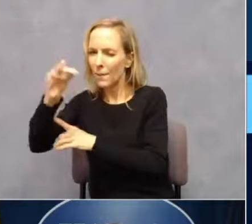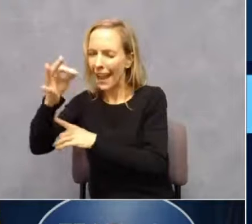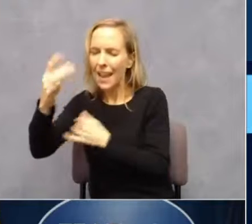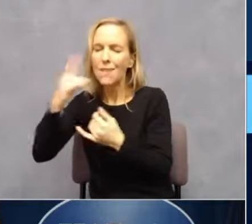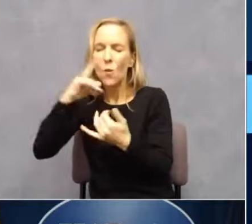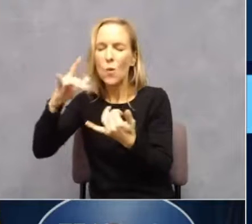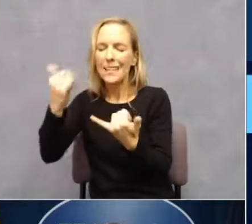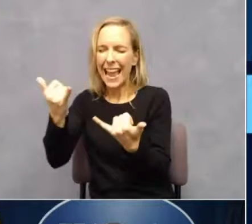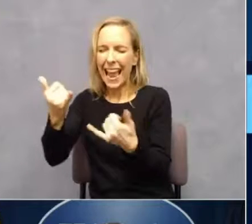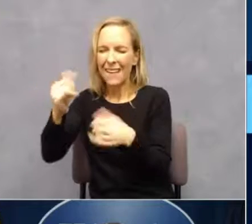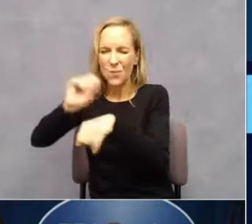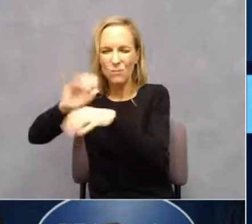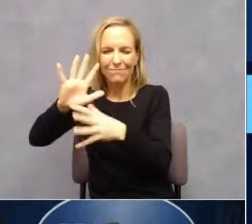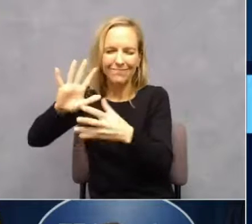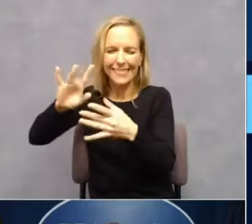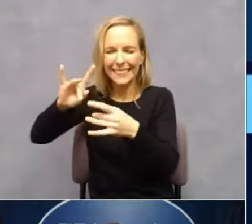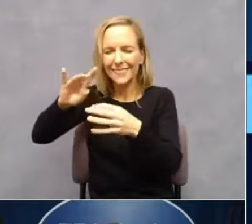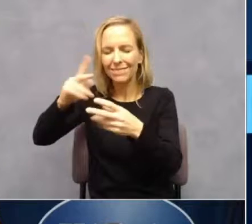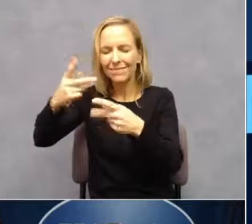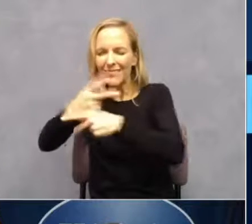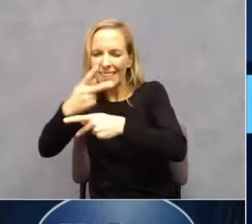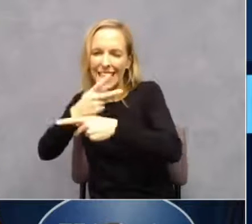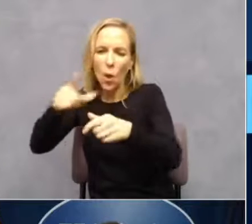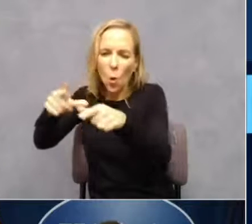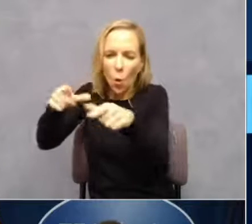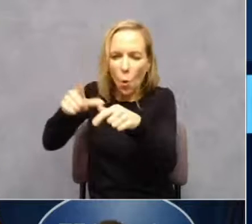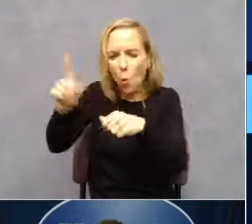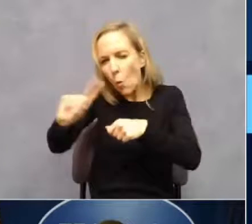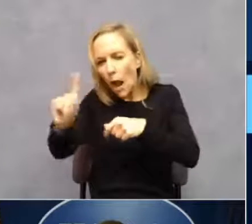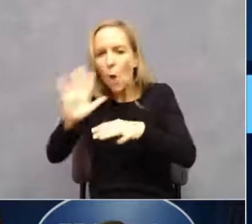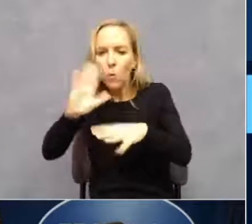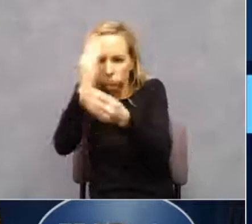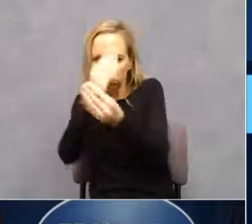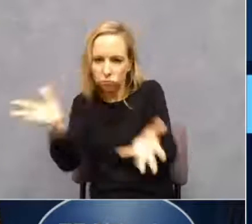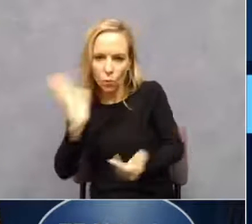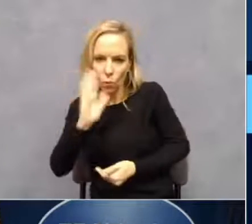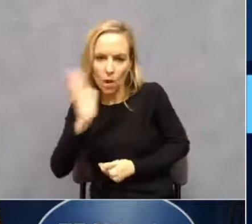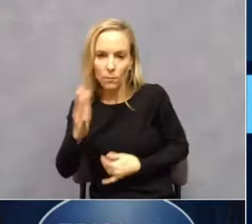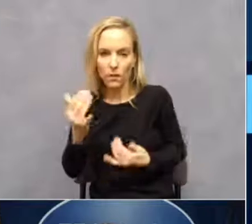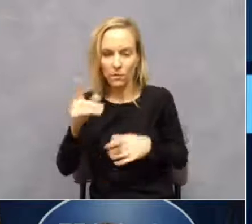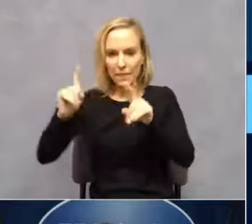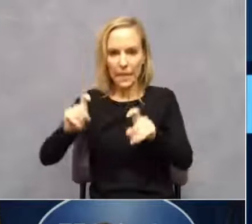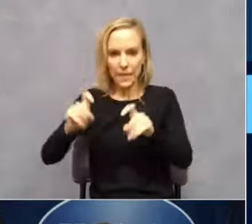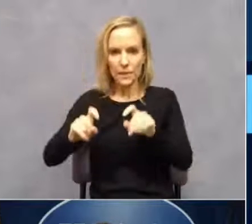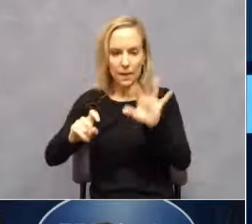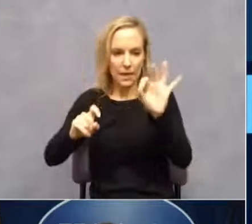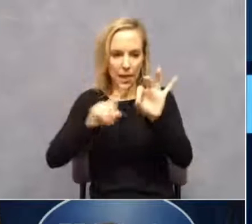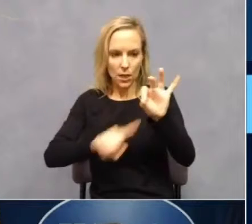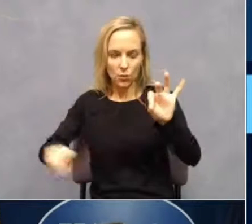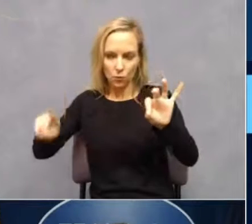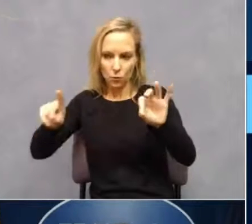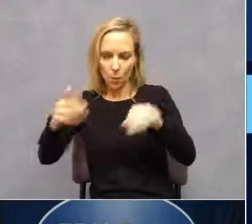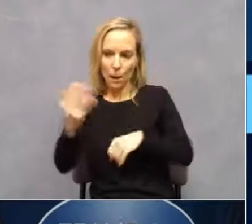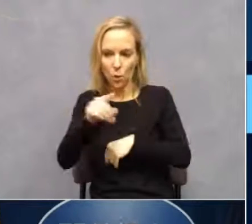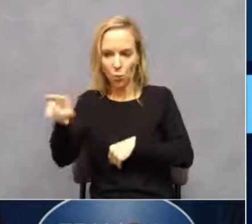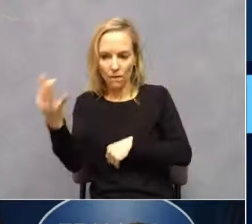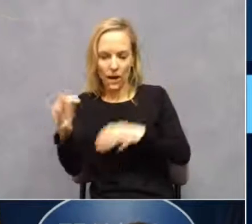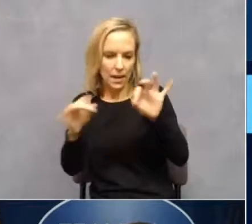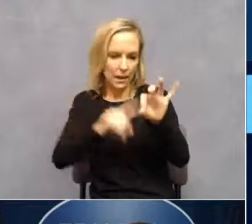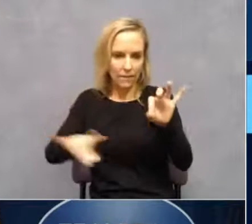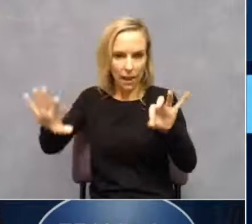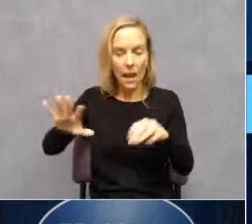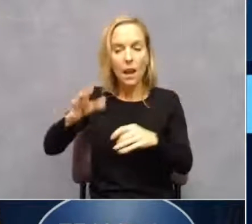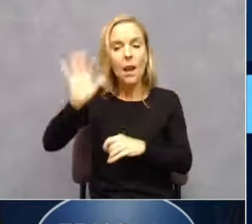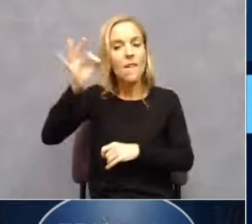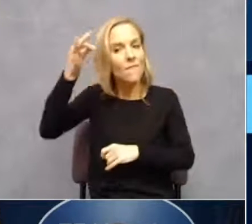location details. The testing will be from 9 a.m. to 5 p.m. Federal, state, and local healthcare workers will staff